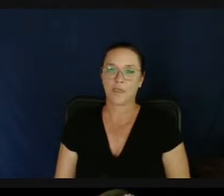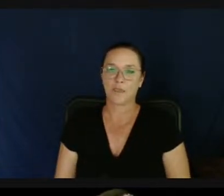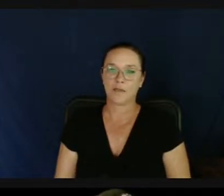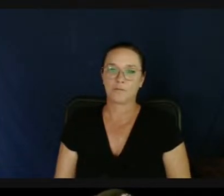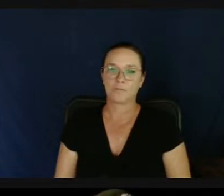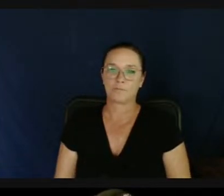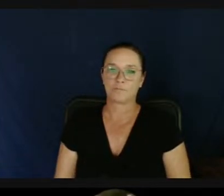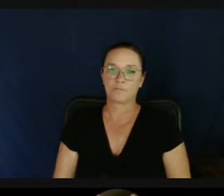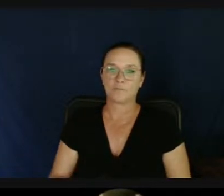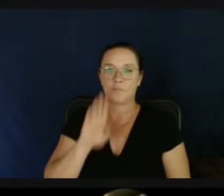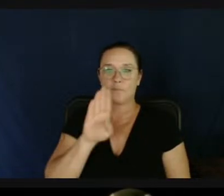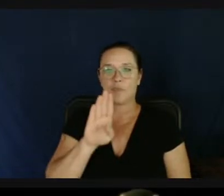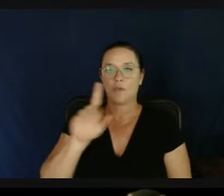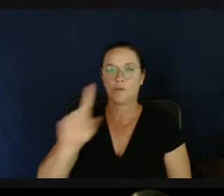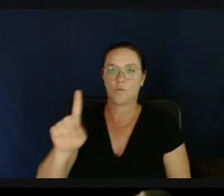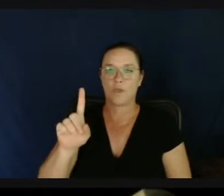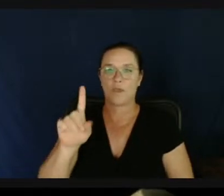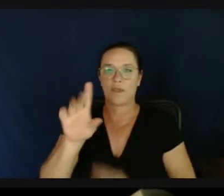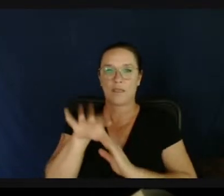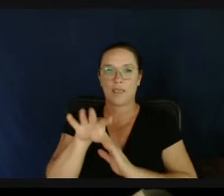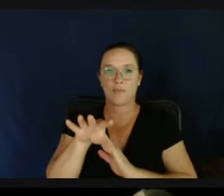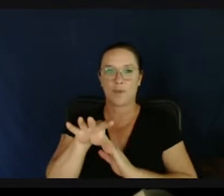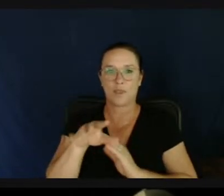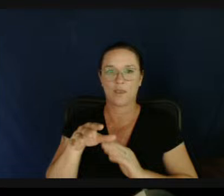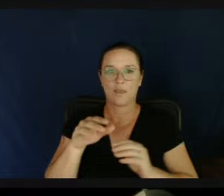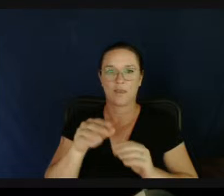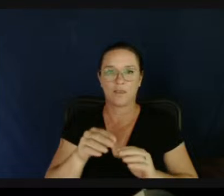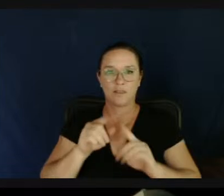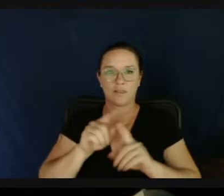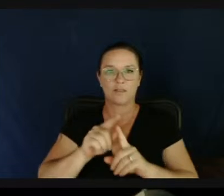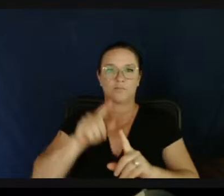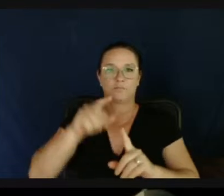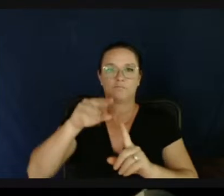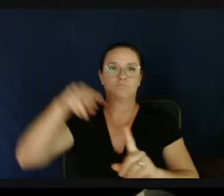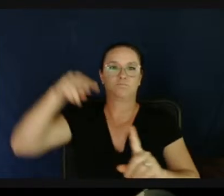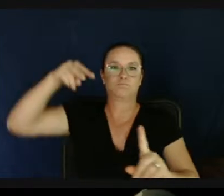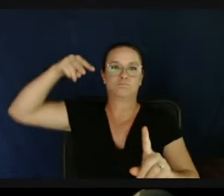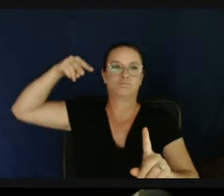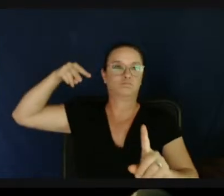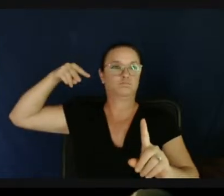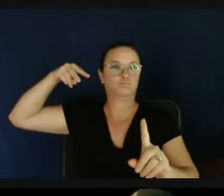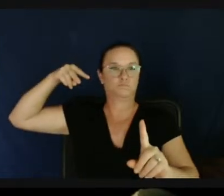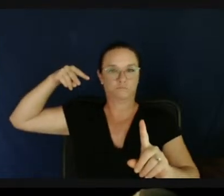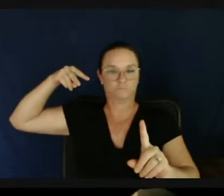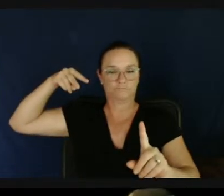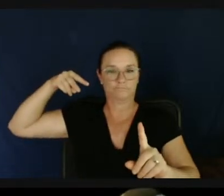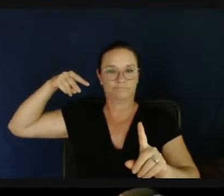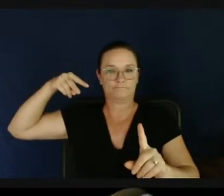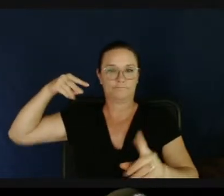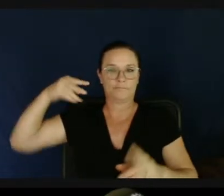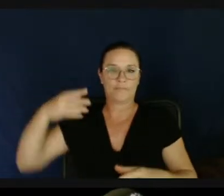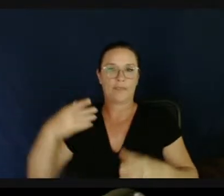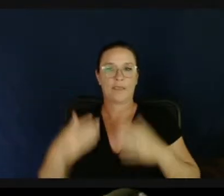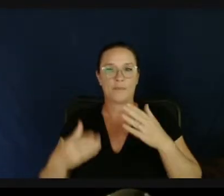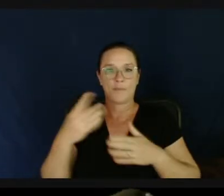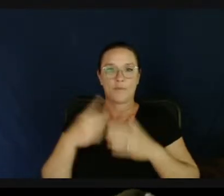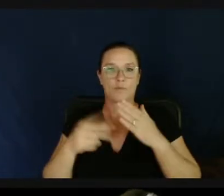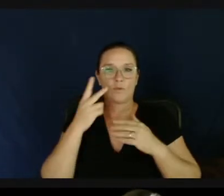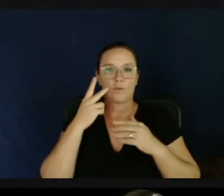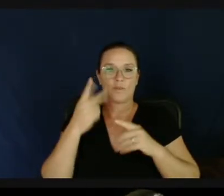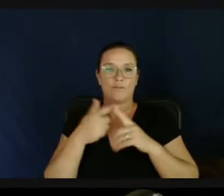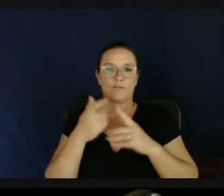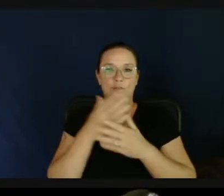The B1 camera, another more distant view across the crater, so maybe what you might see from some angles of the national